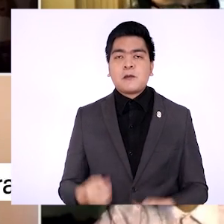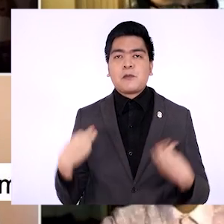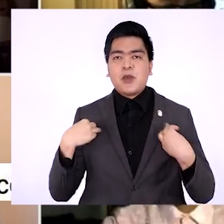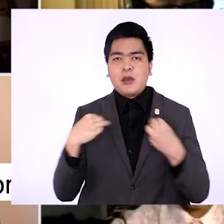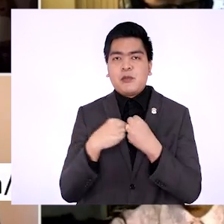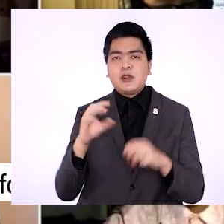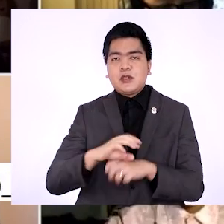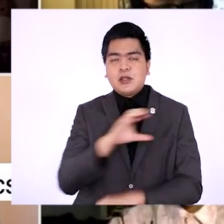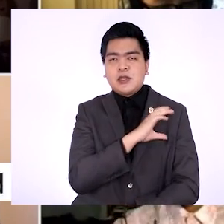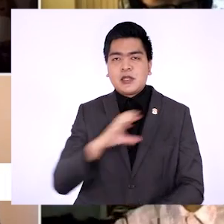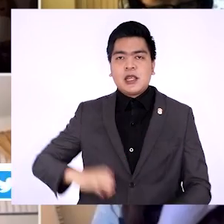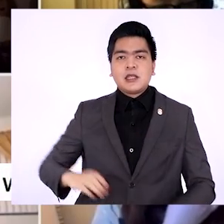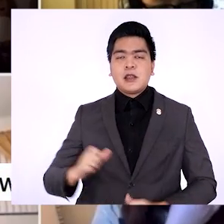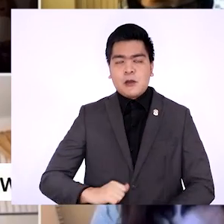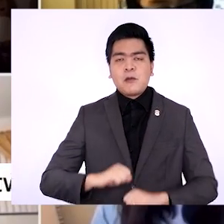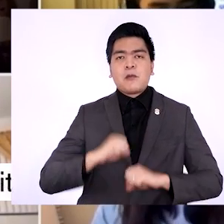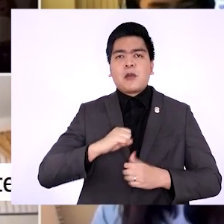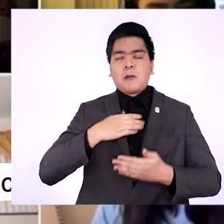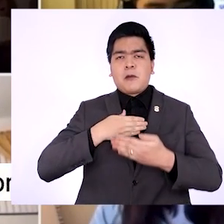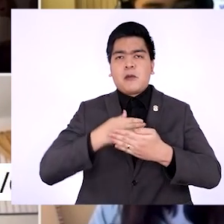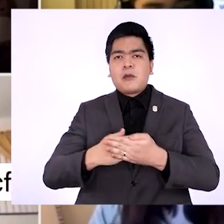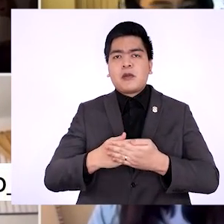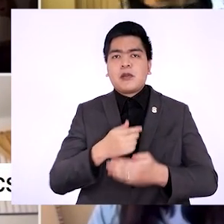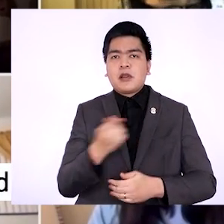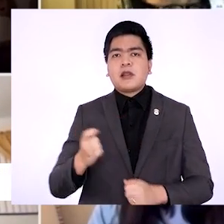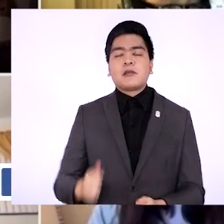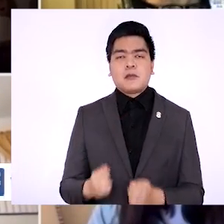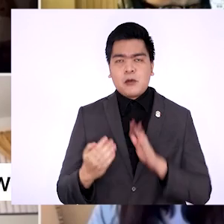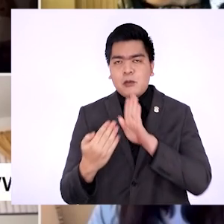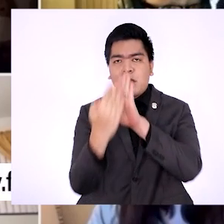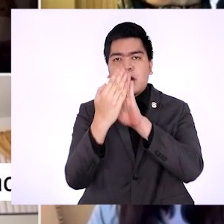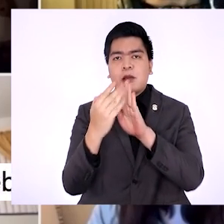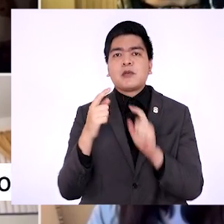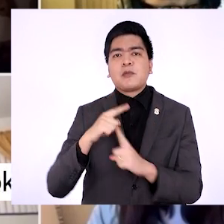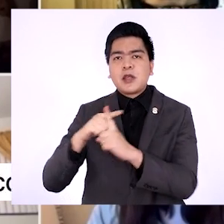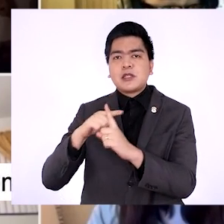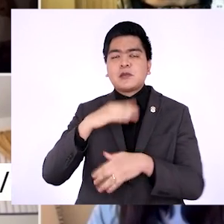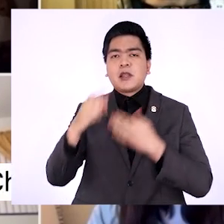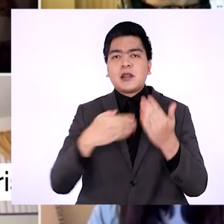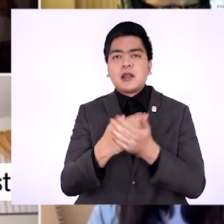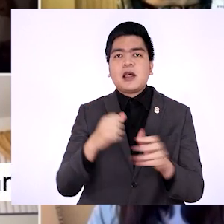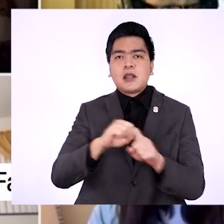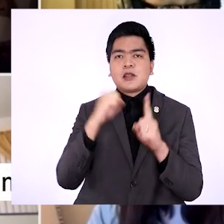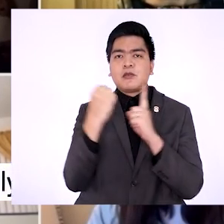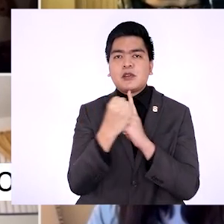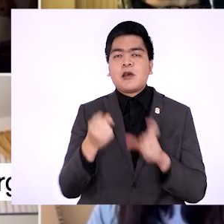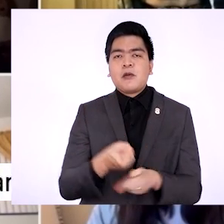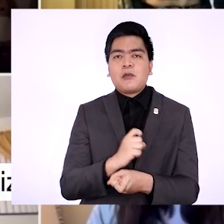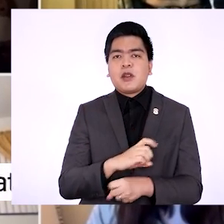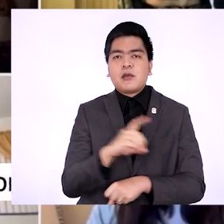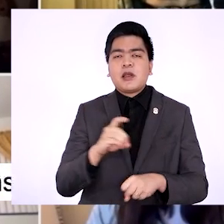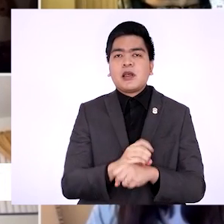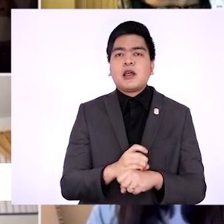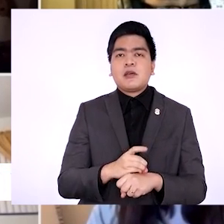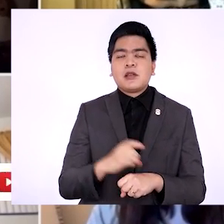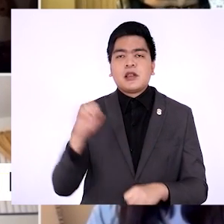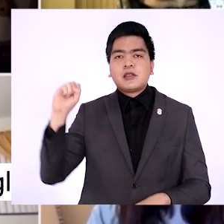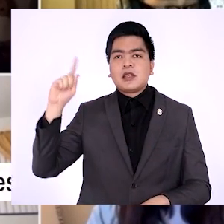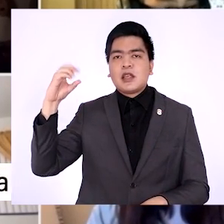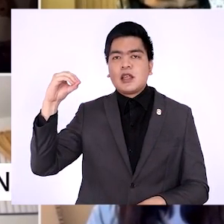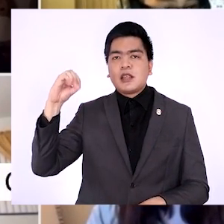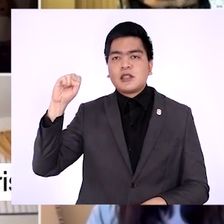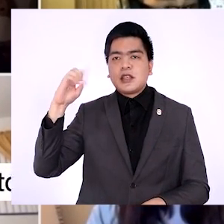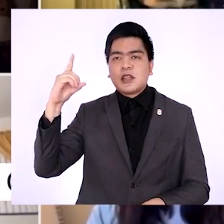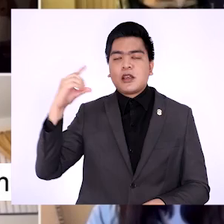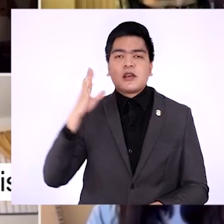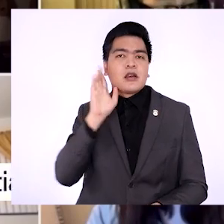Christ are confident in their ability to respond optimistically to any situation. From San Diego, California, I'm Sister Lana